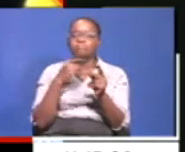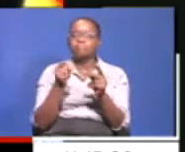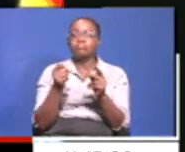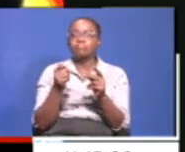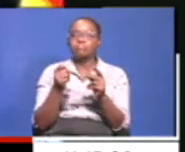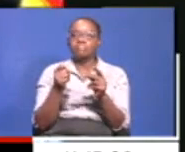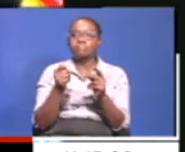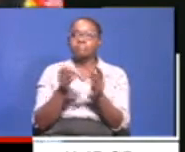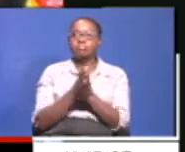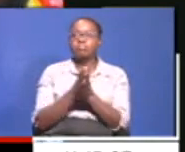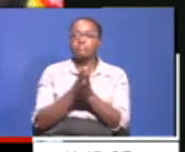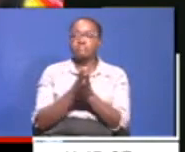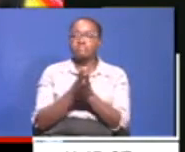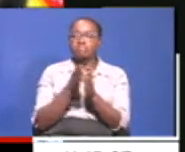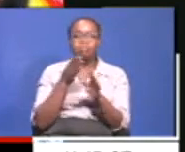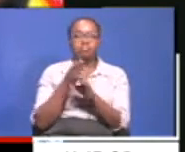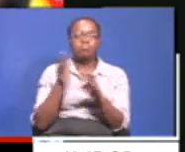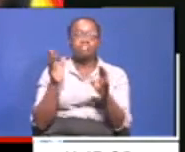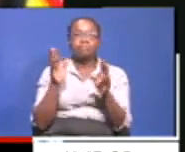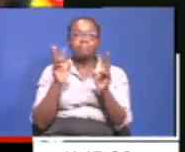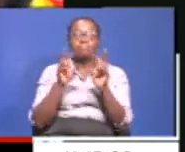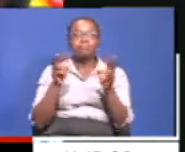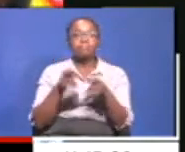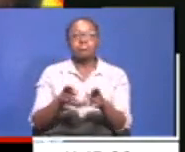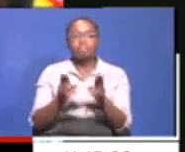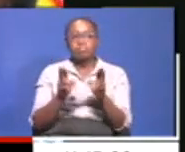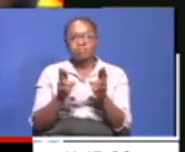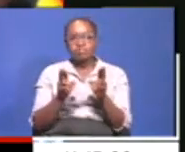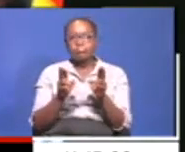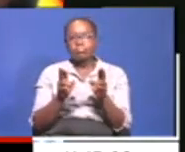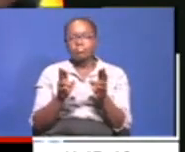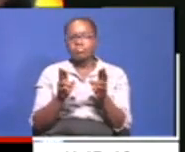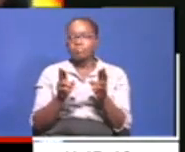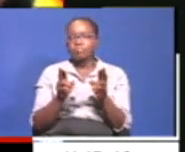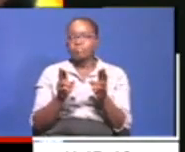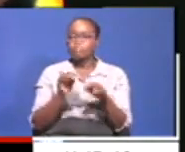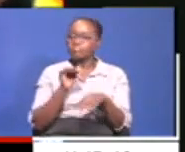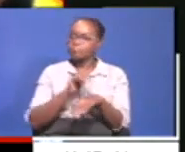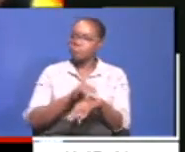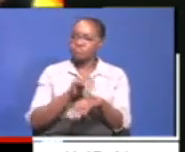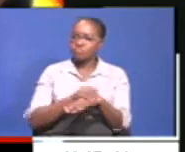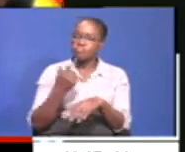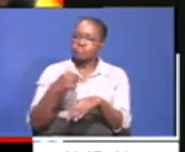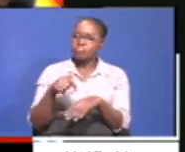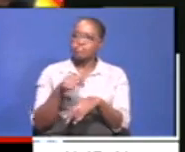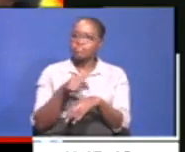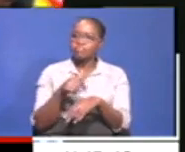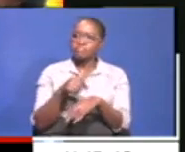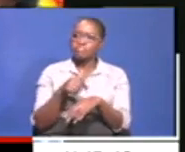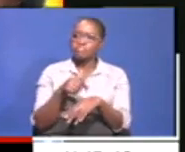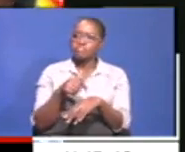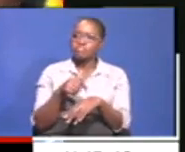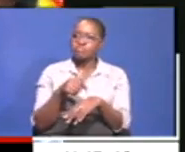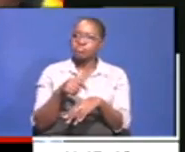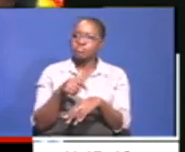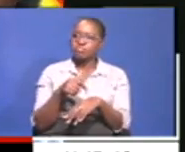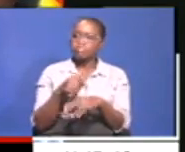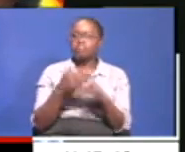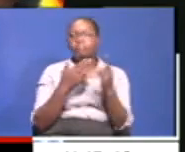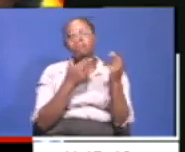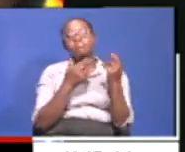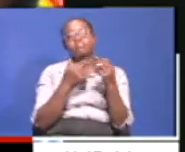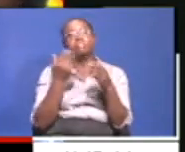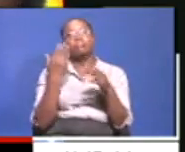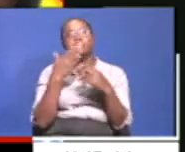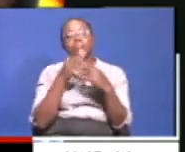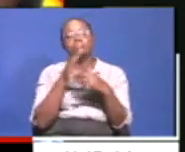the overall look of the routes, it's pretty good for us, and we hope to finish all